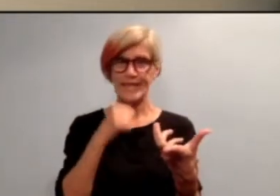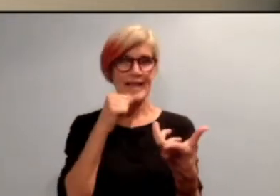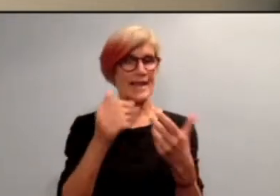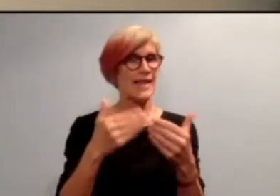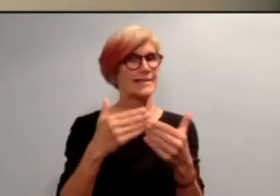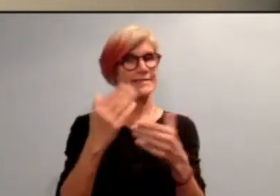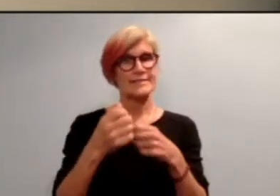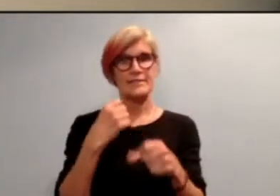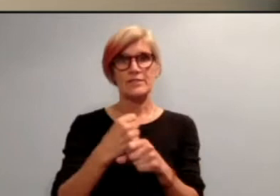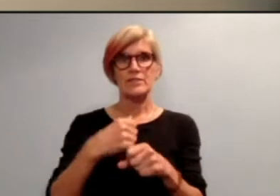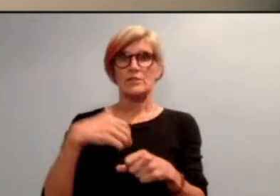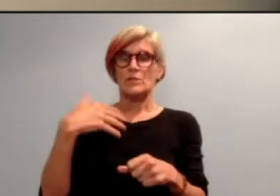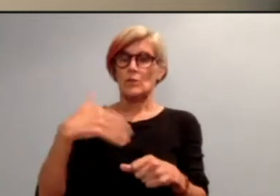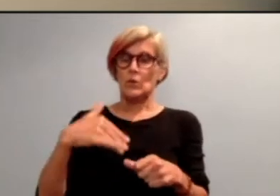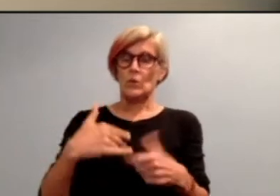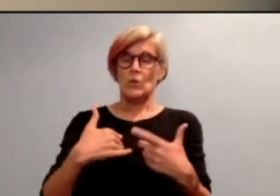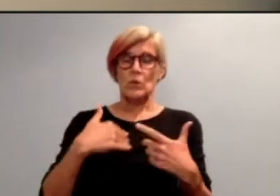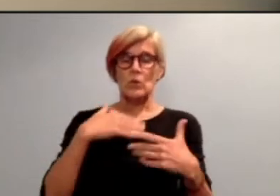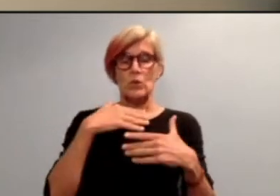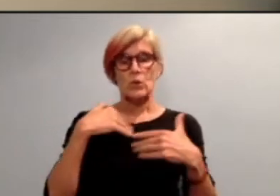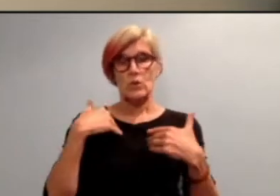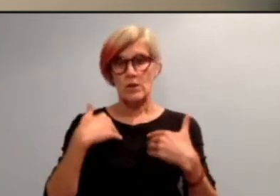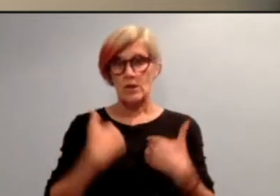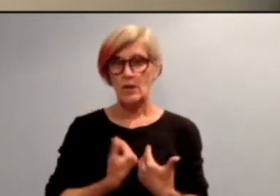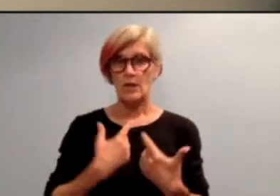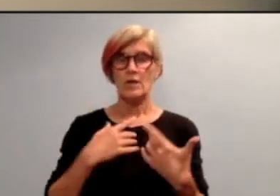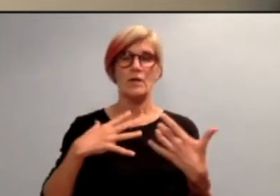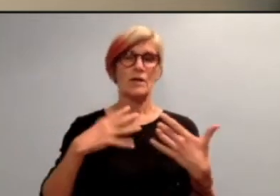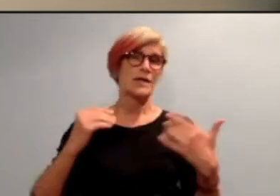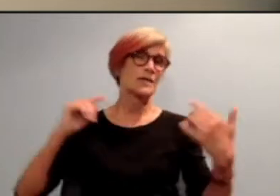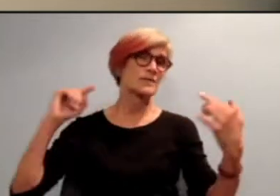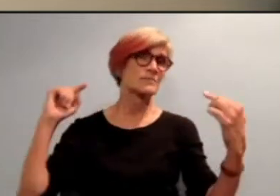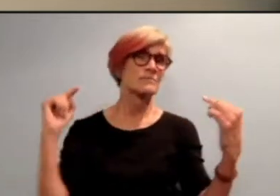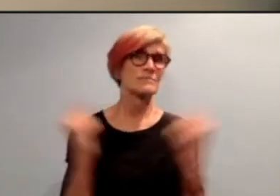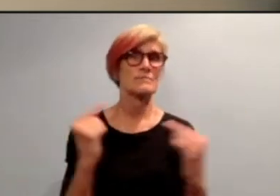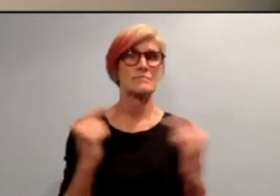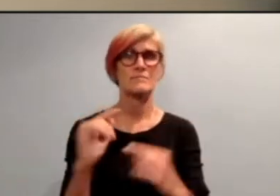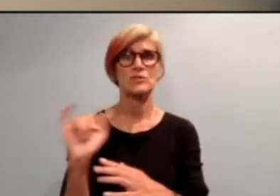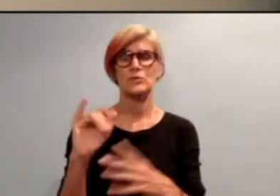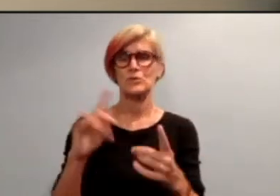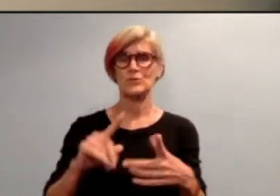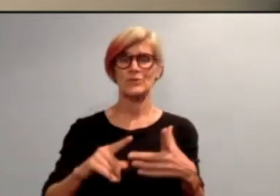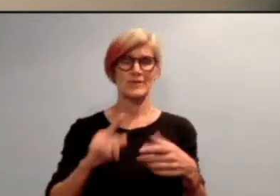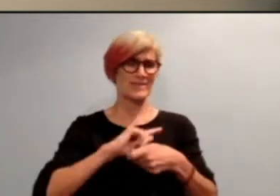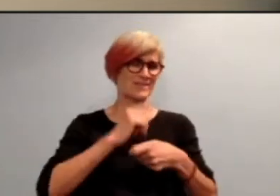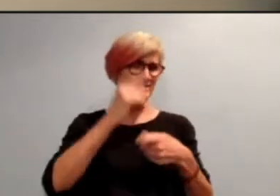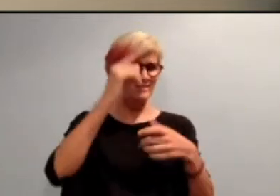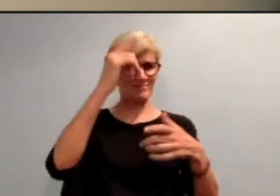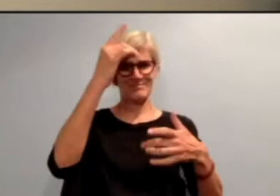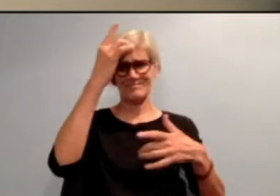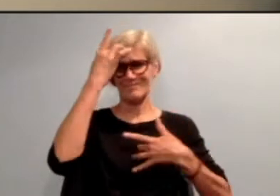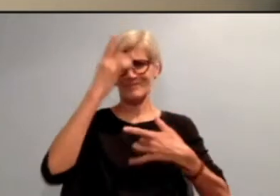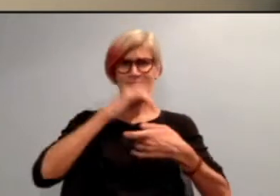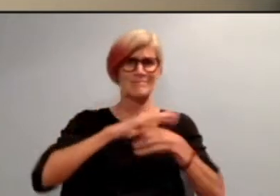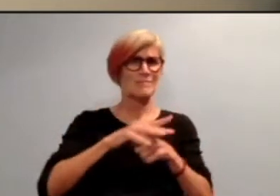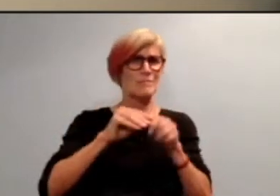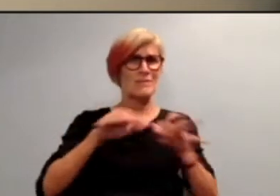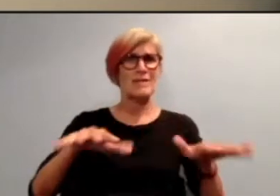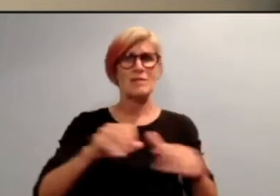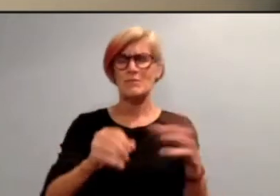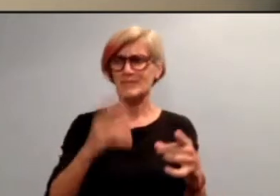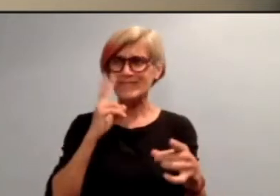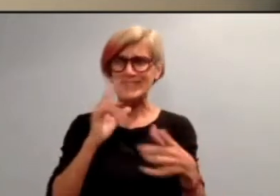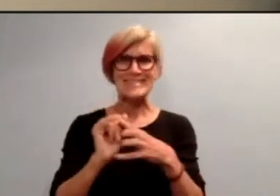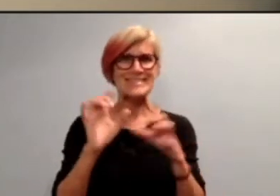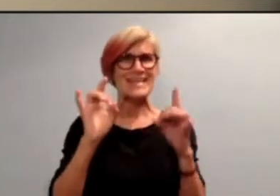It's been tiring and it's been painful. Since the start of the pandemic, our country has seen a surge in hate crimes against